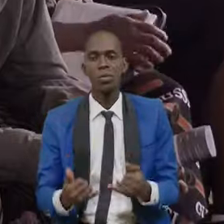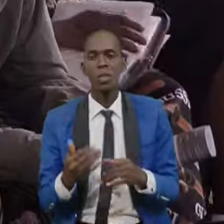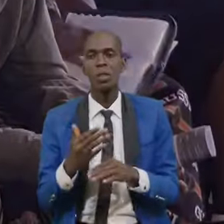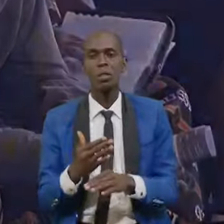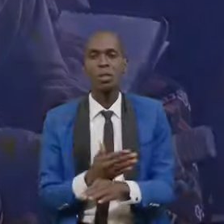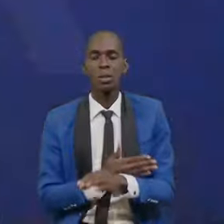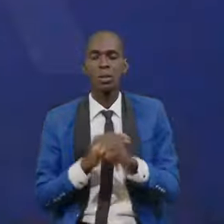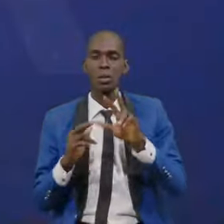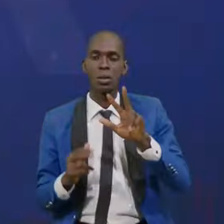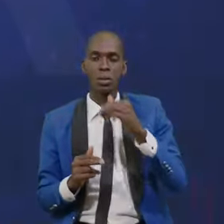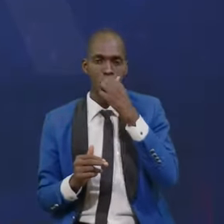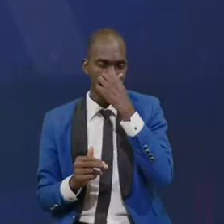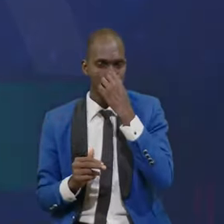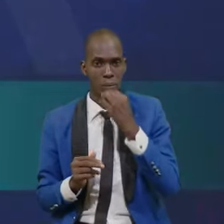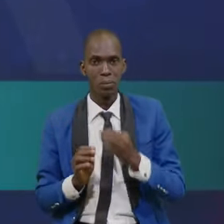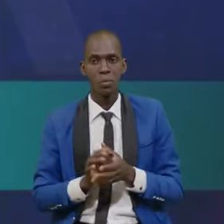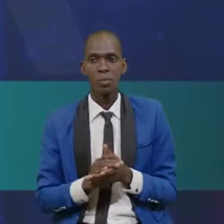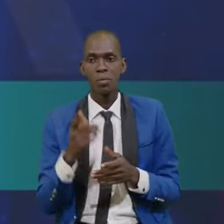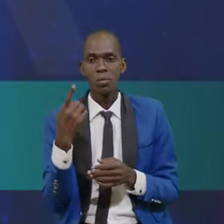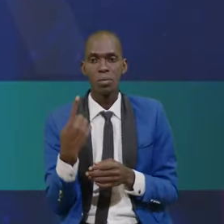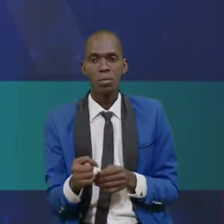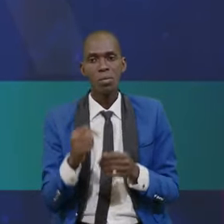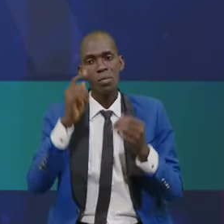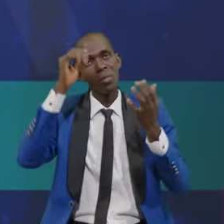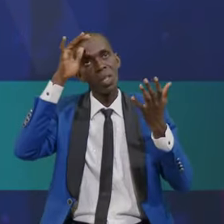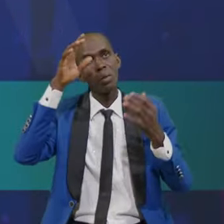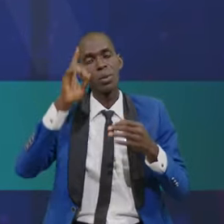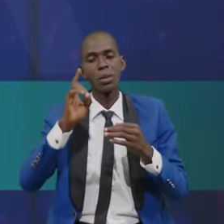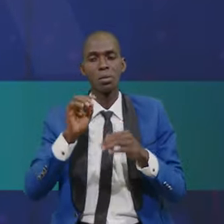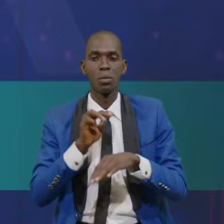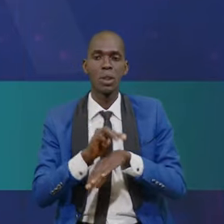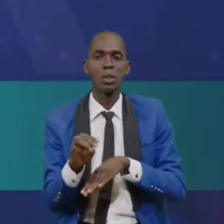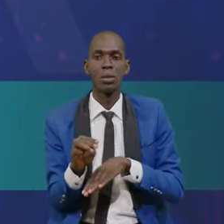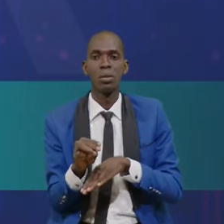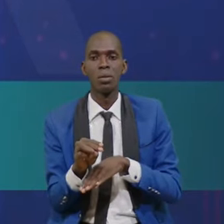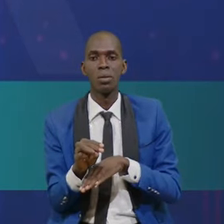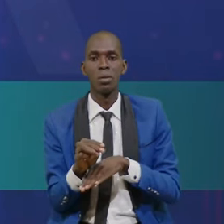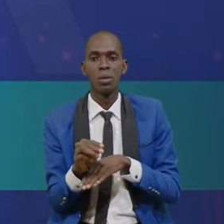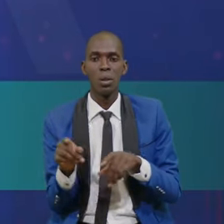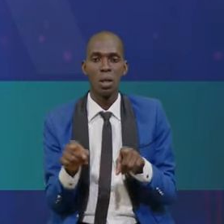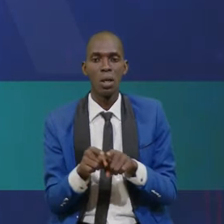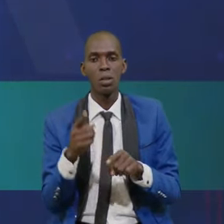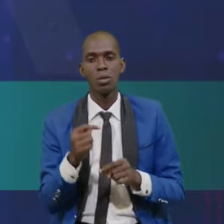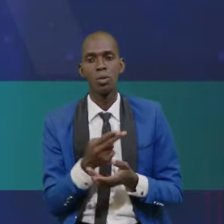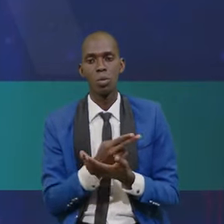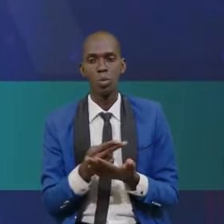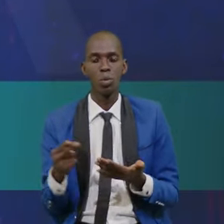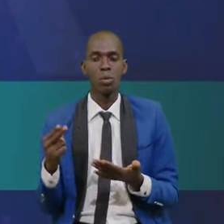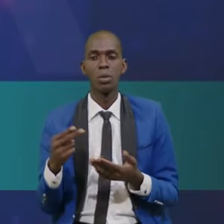three is the expected ministry as the holy